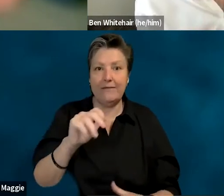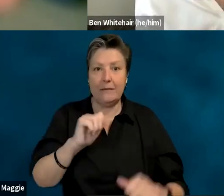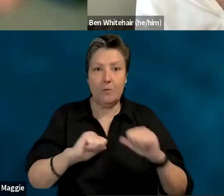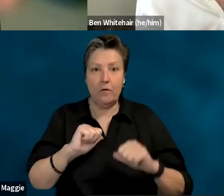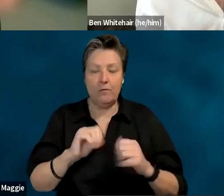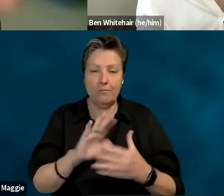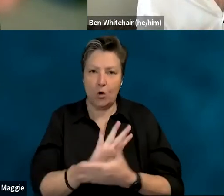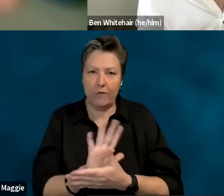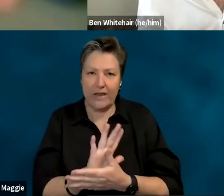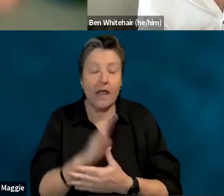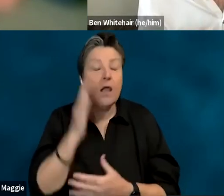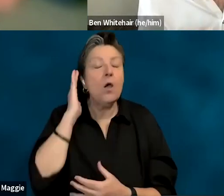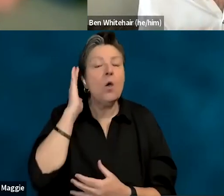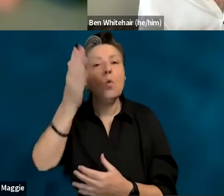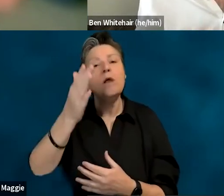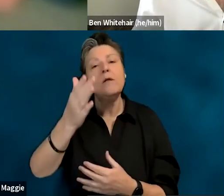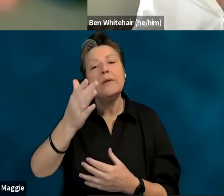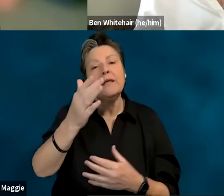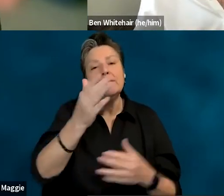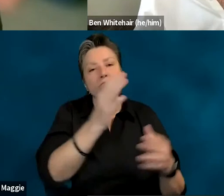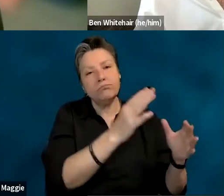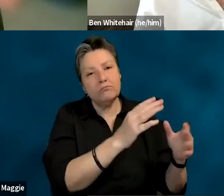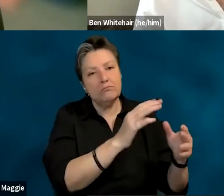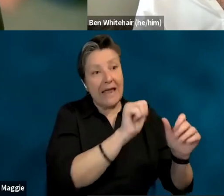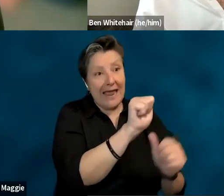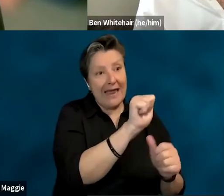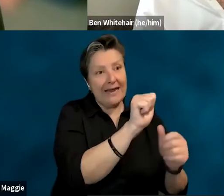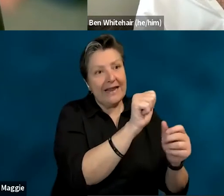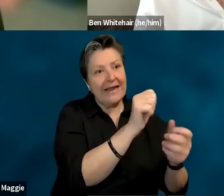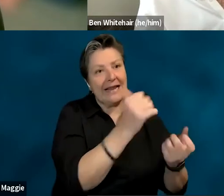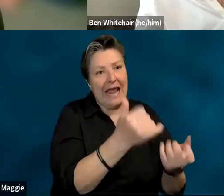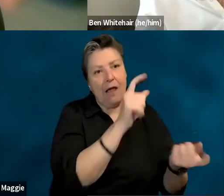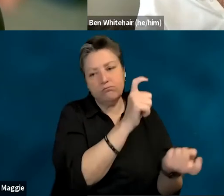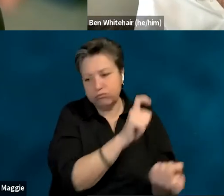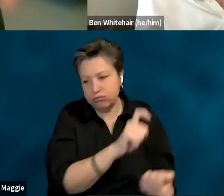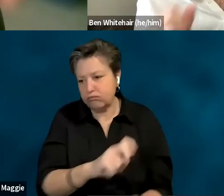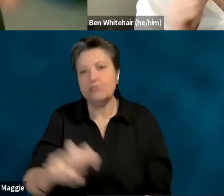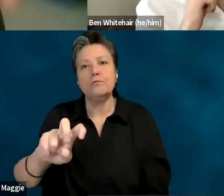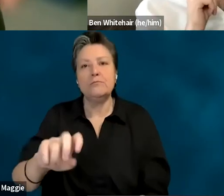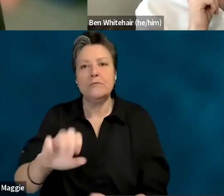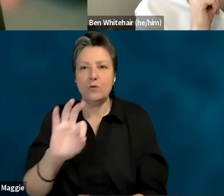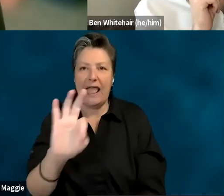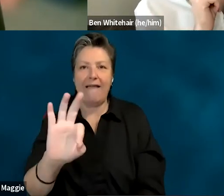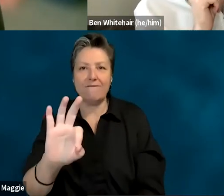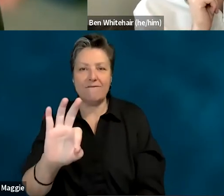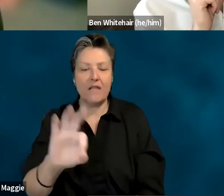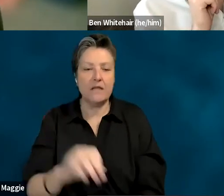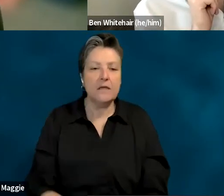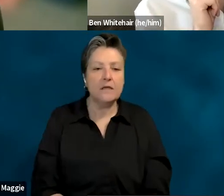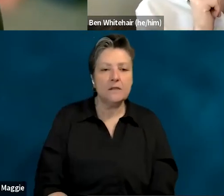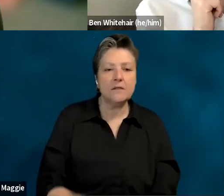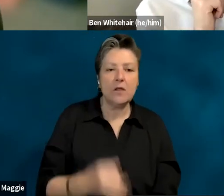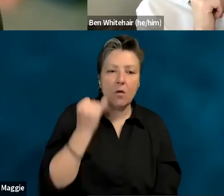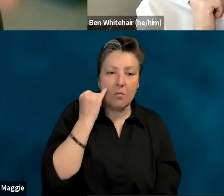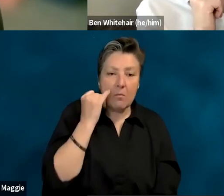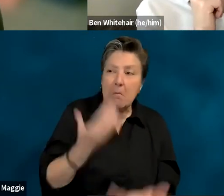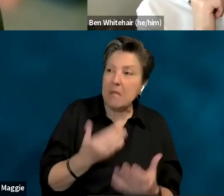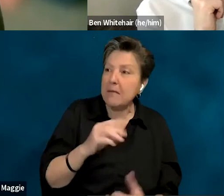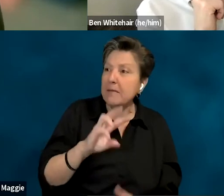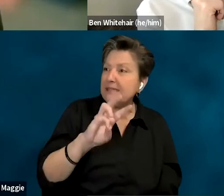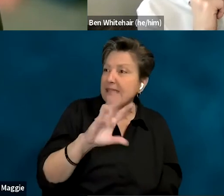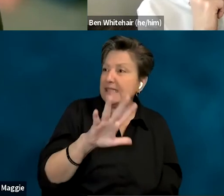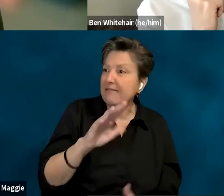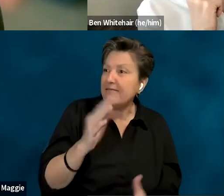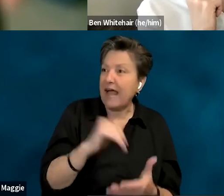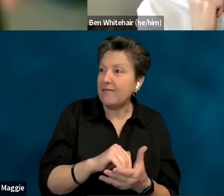F. Again, the Schedule F minimums, though, keep in mind, they're an overall guarantee. So it might be $65,000